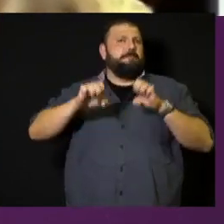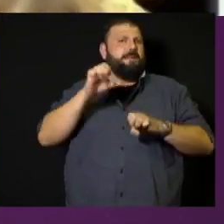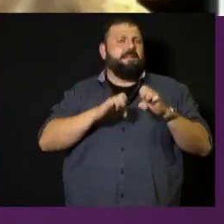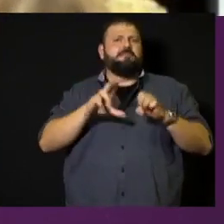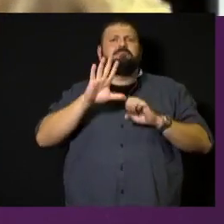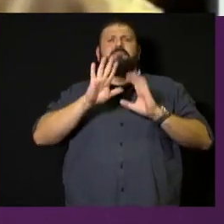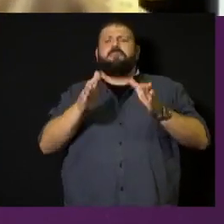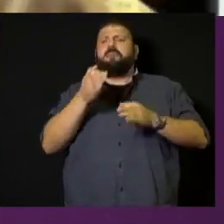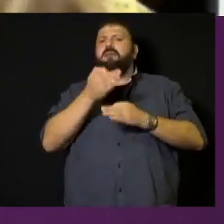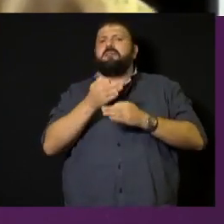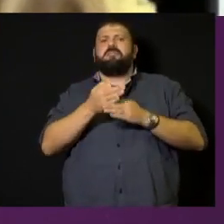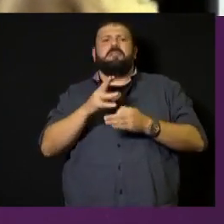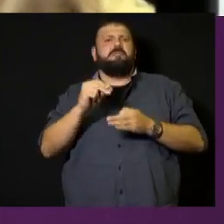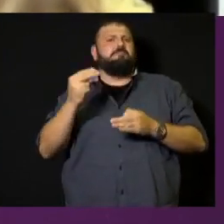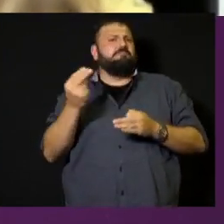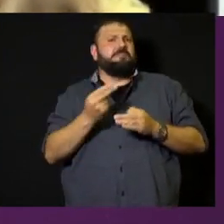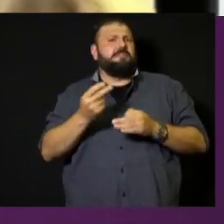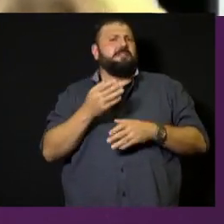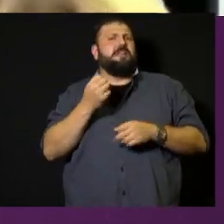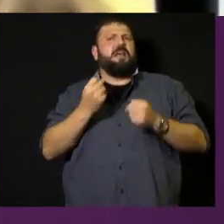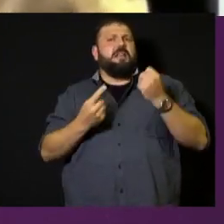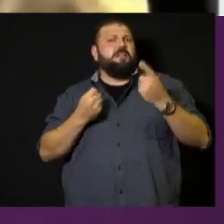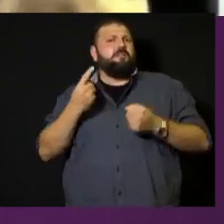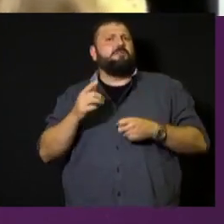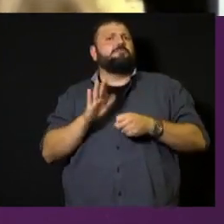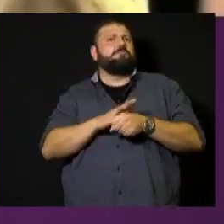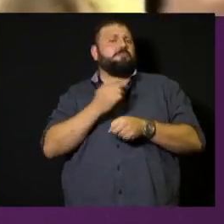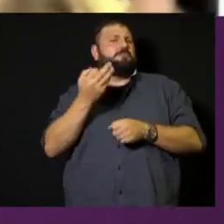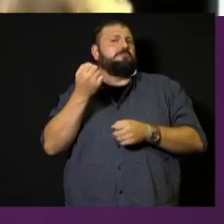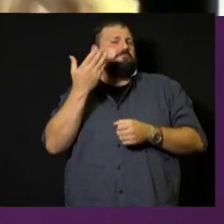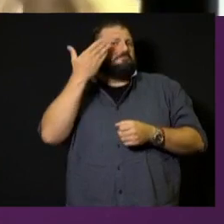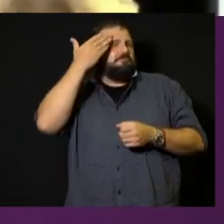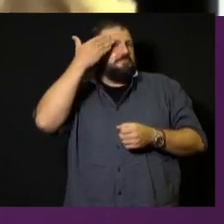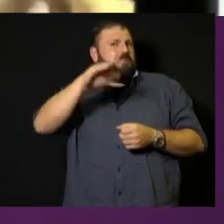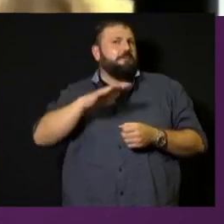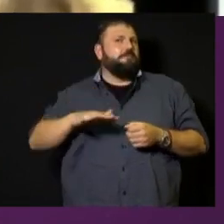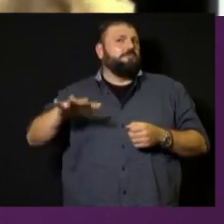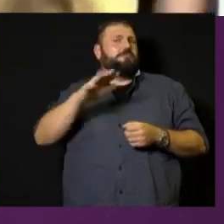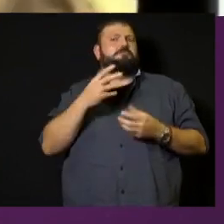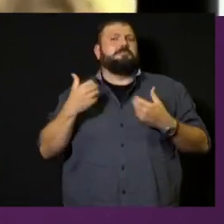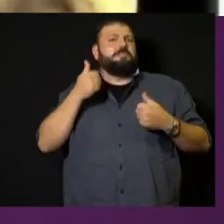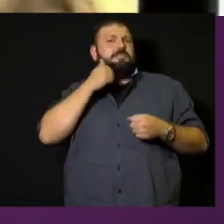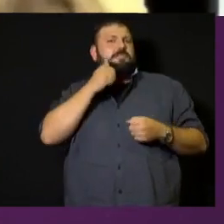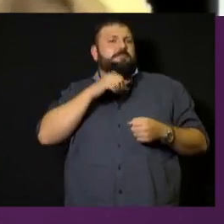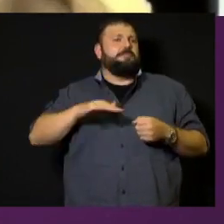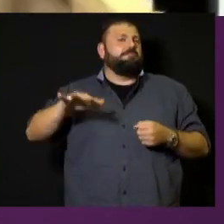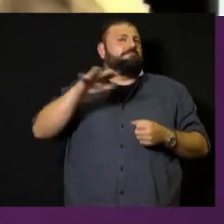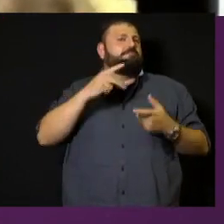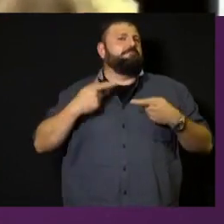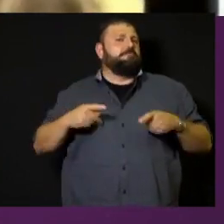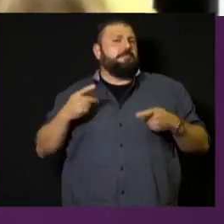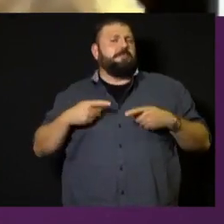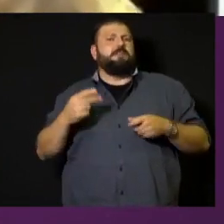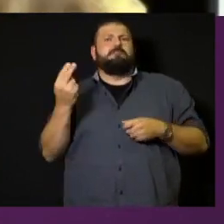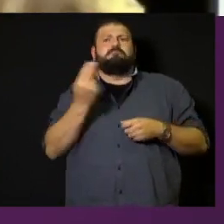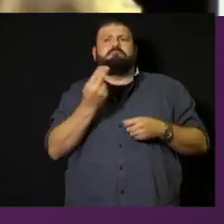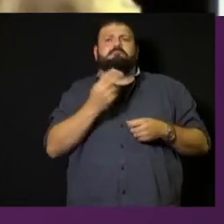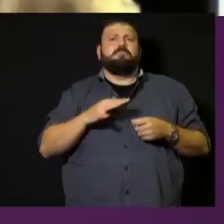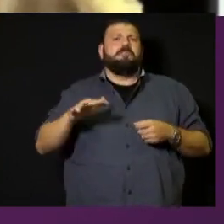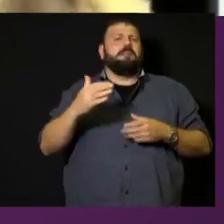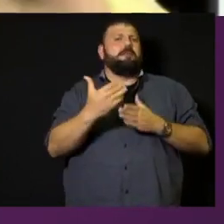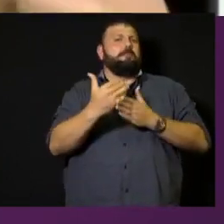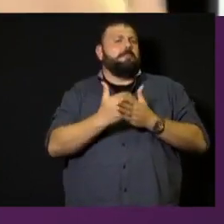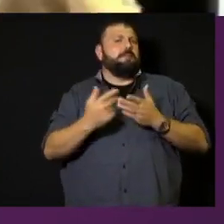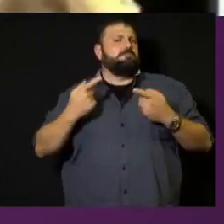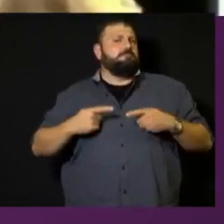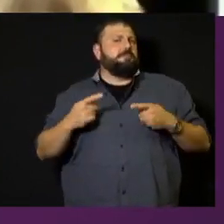loses their jobs, they don't need their job because they are with this company. because somebody said there